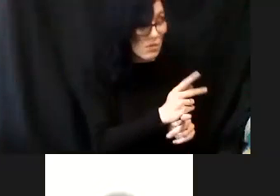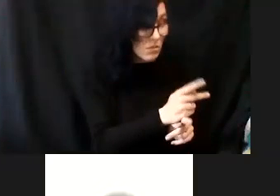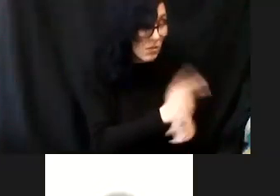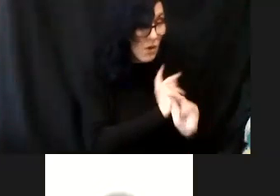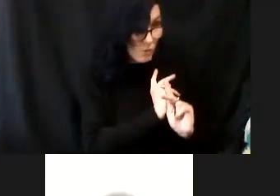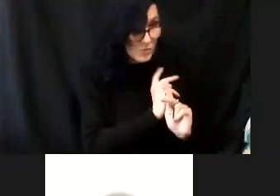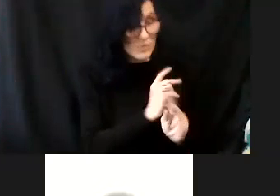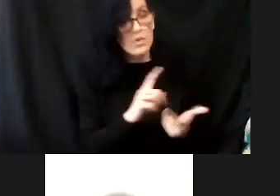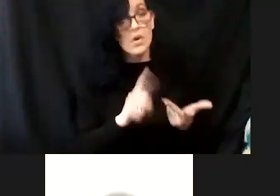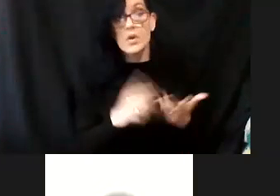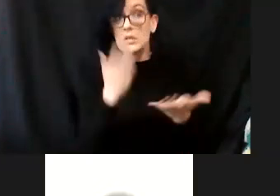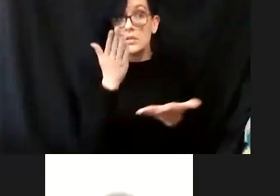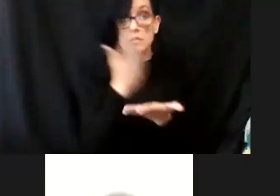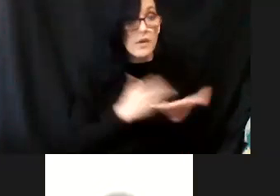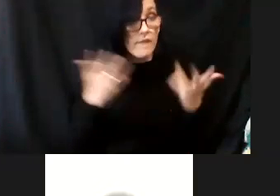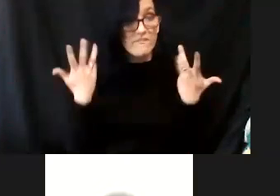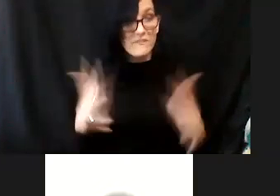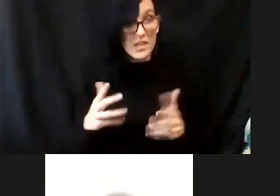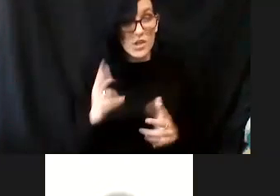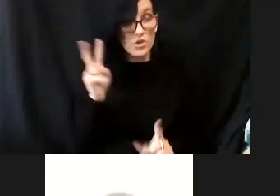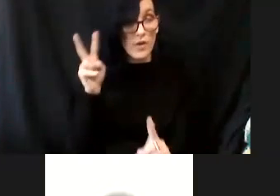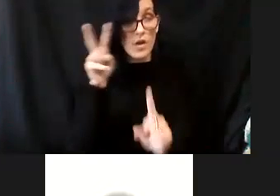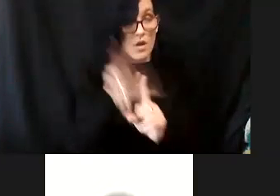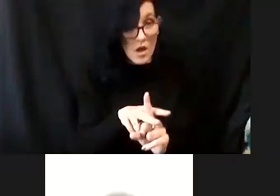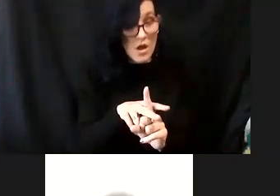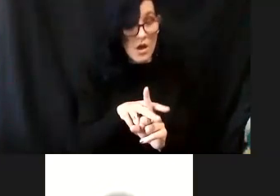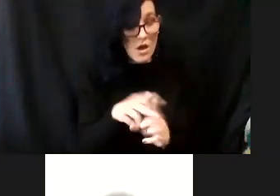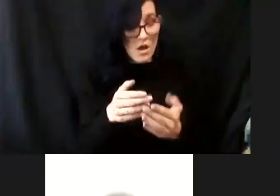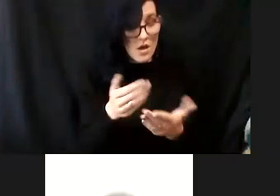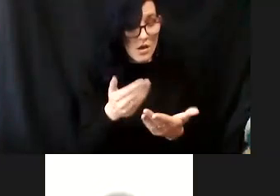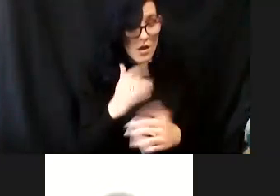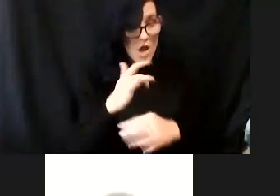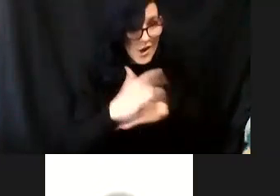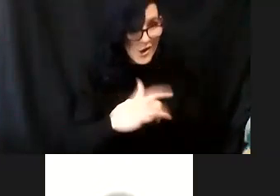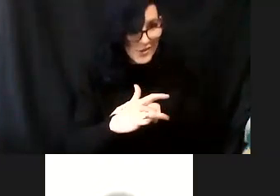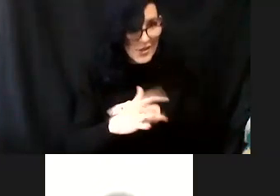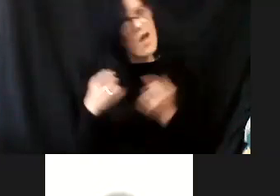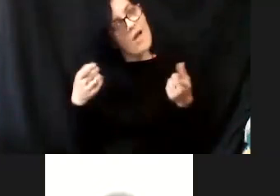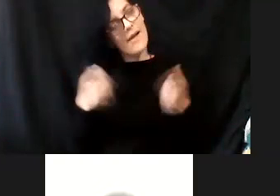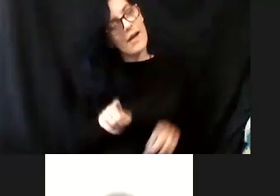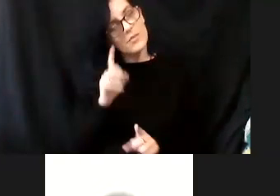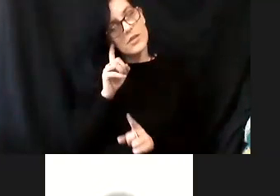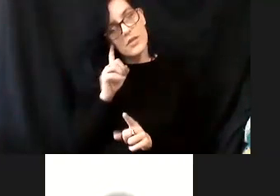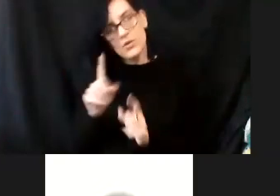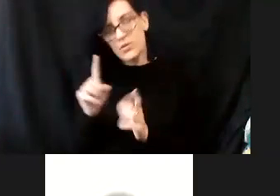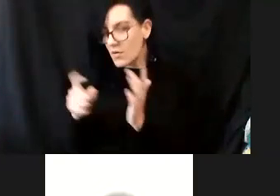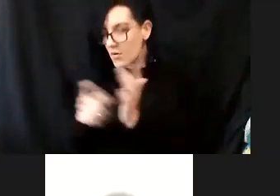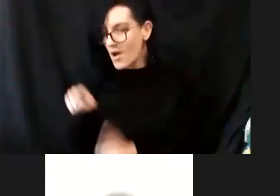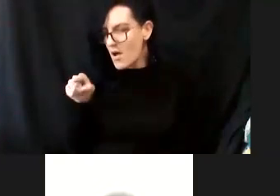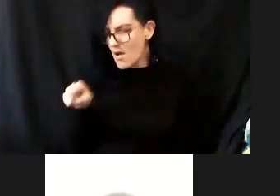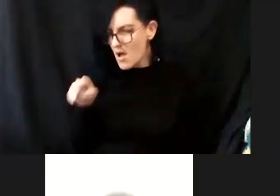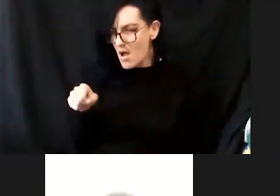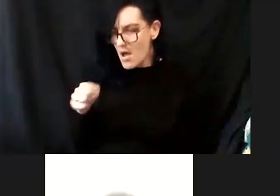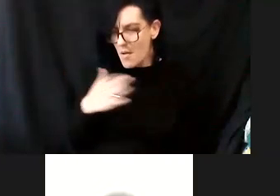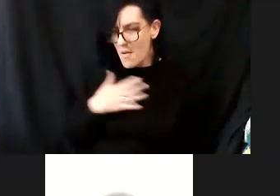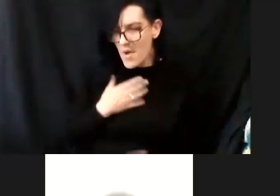early and they found that their refunds were garnished before this law went into effect.